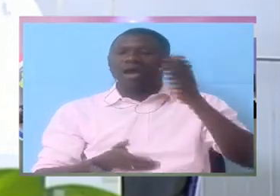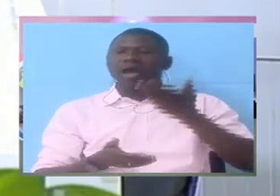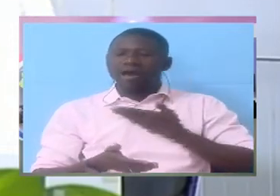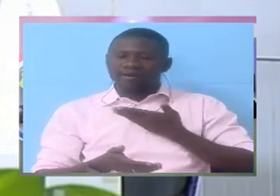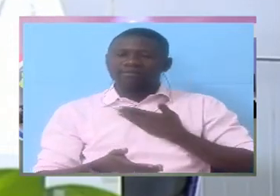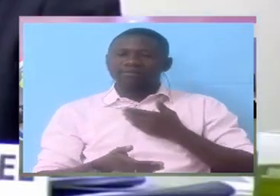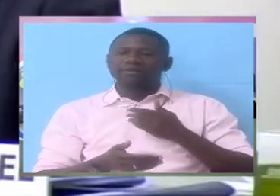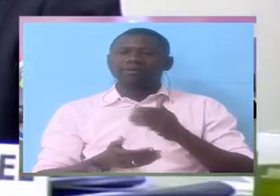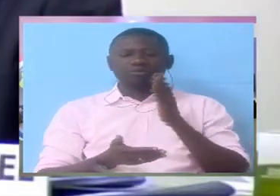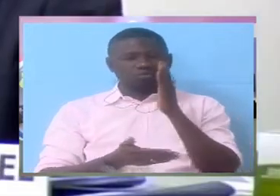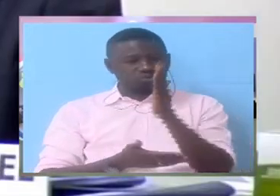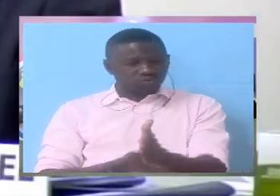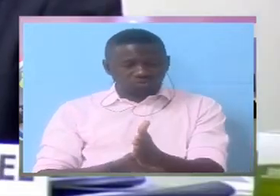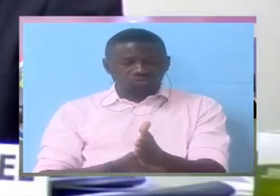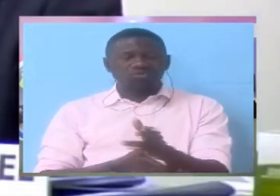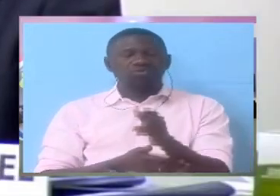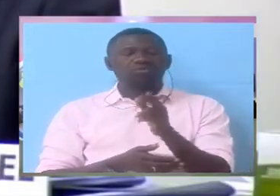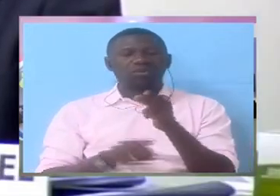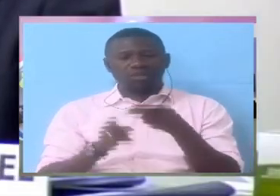report.